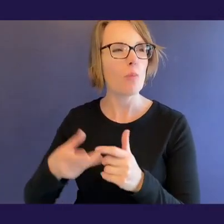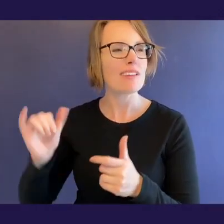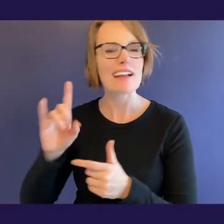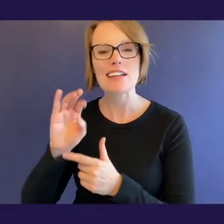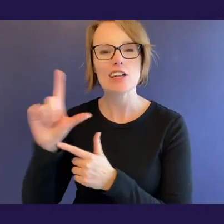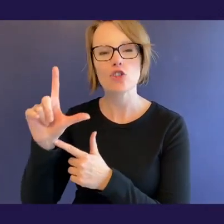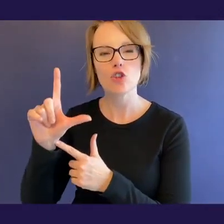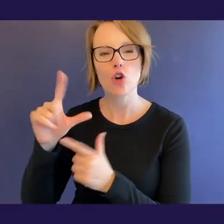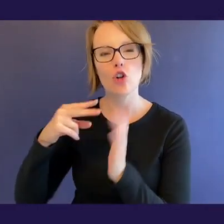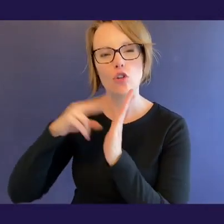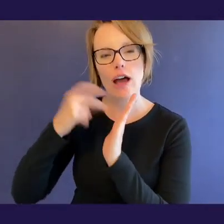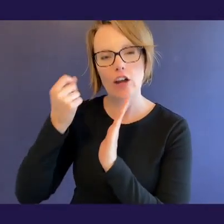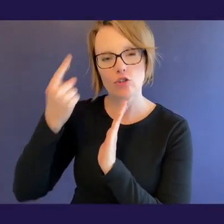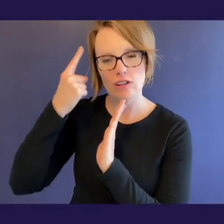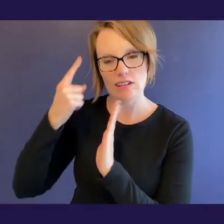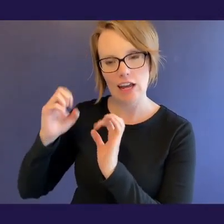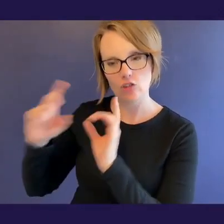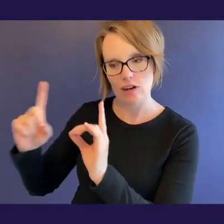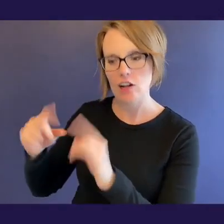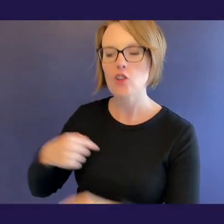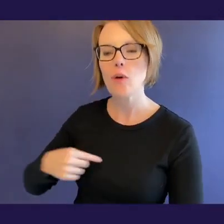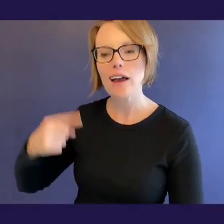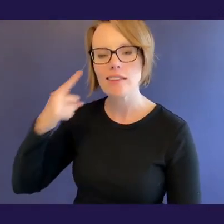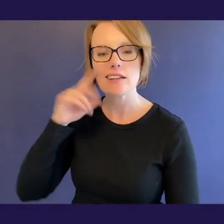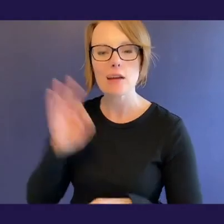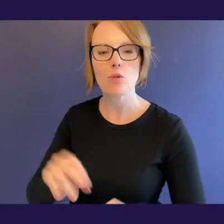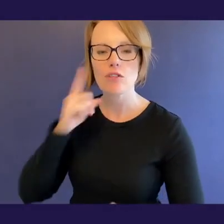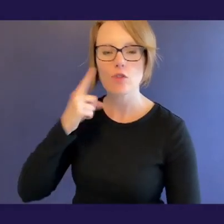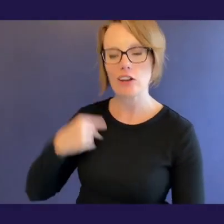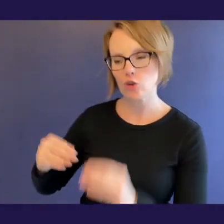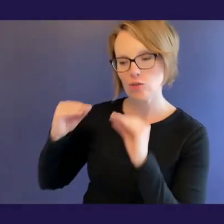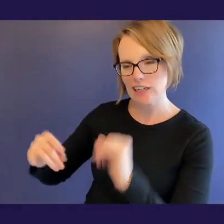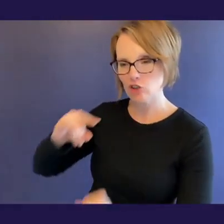at a much earlier age about what exists in our online